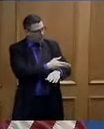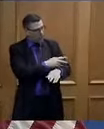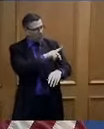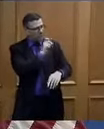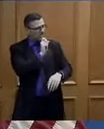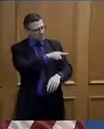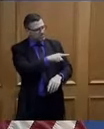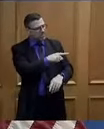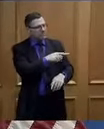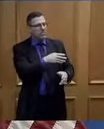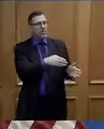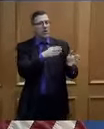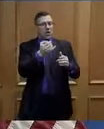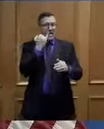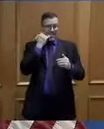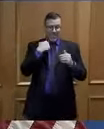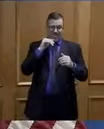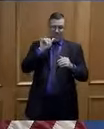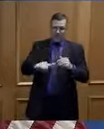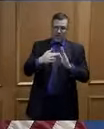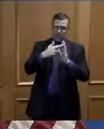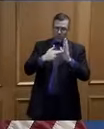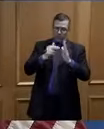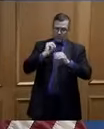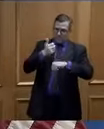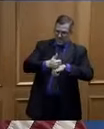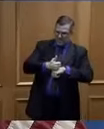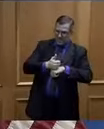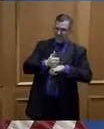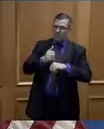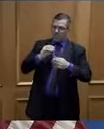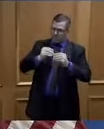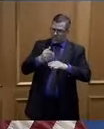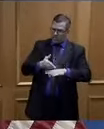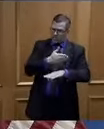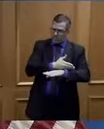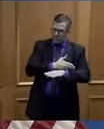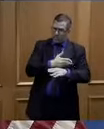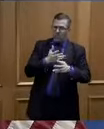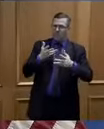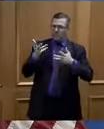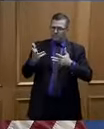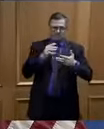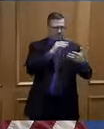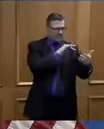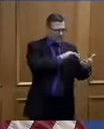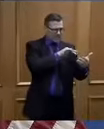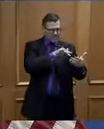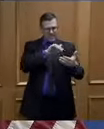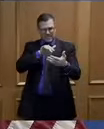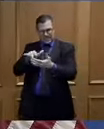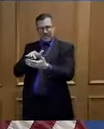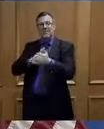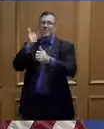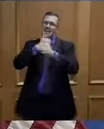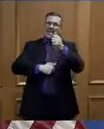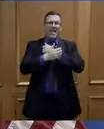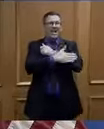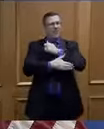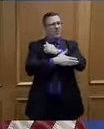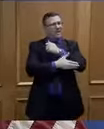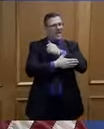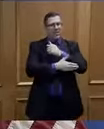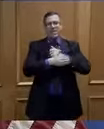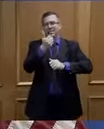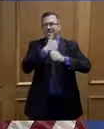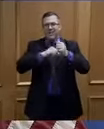right time for the right decision for the right place. As you know, I've said before, every county's different, every city's different,